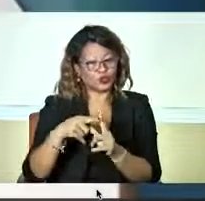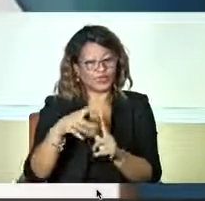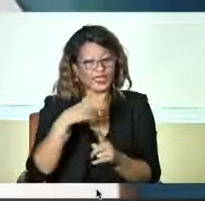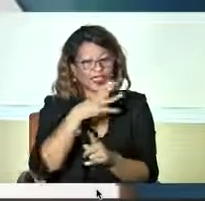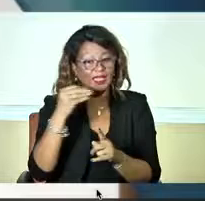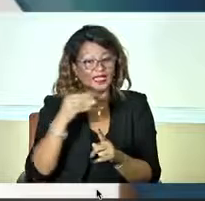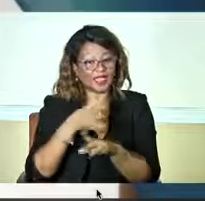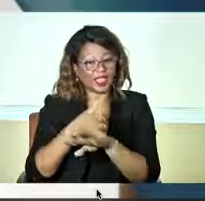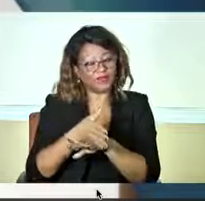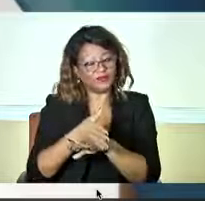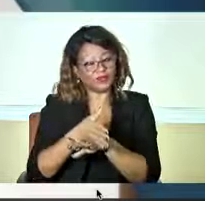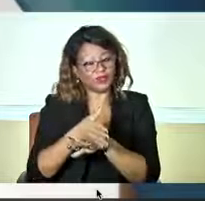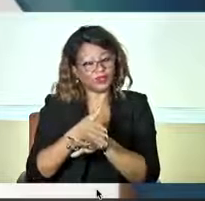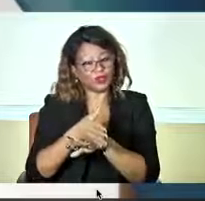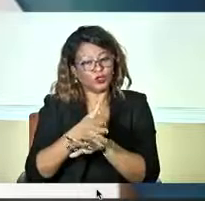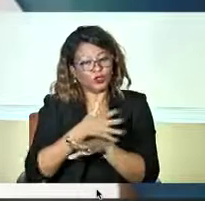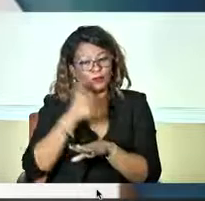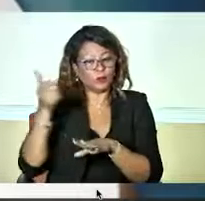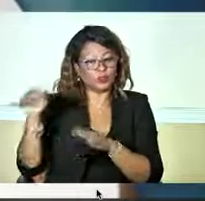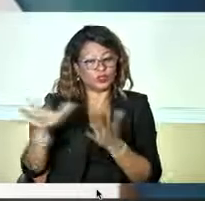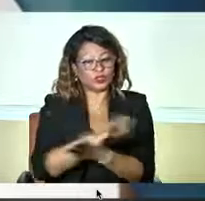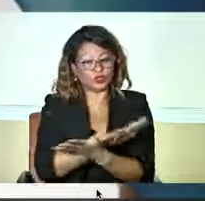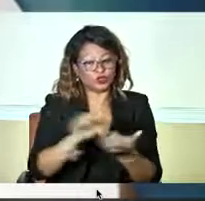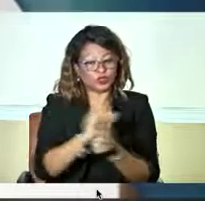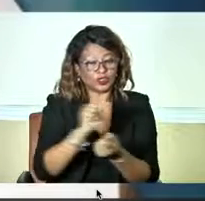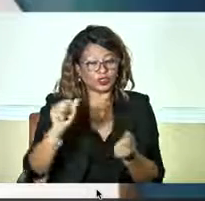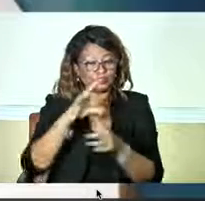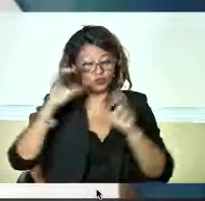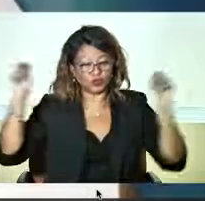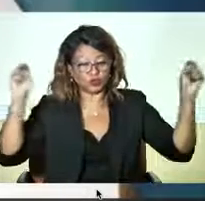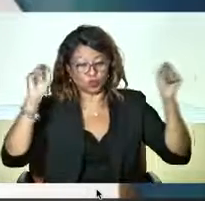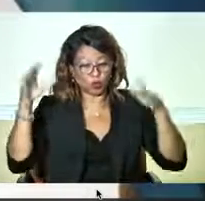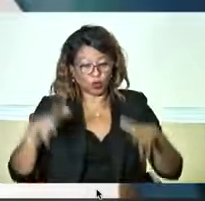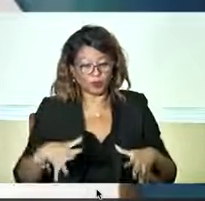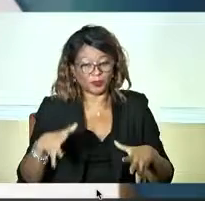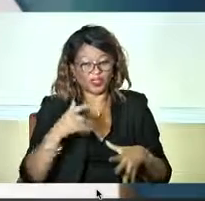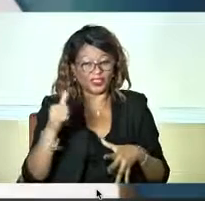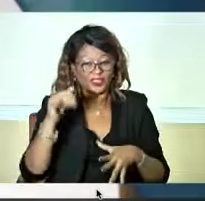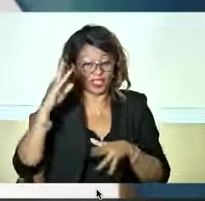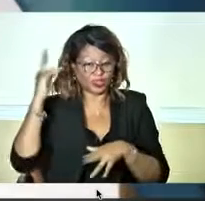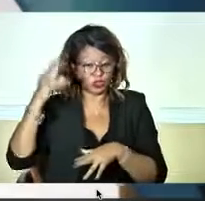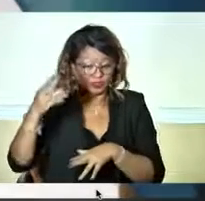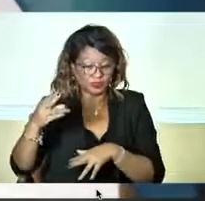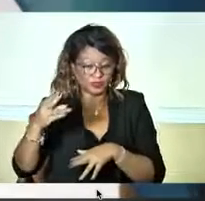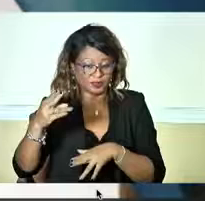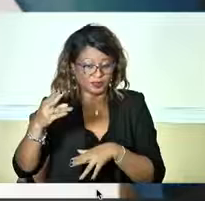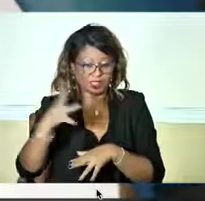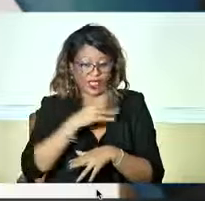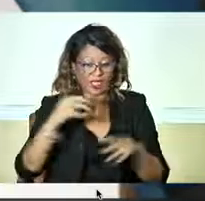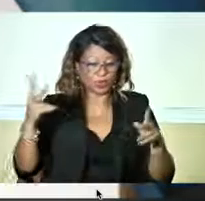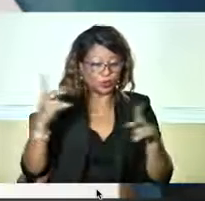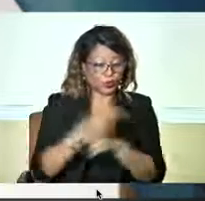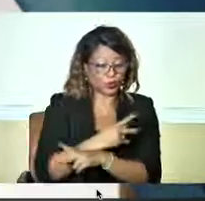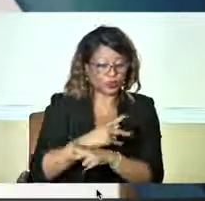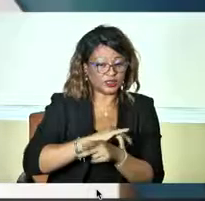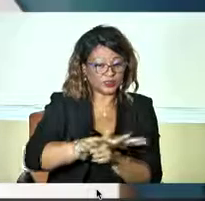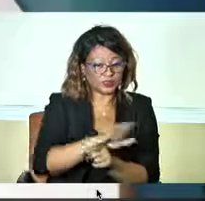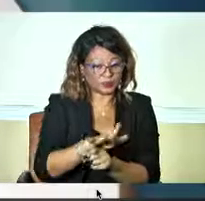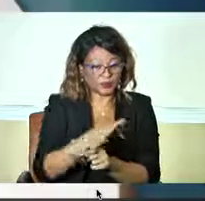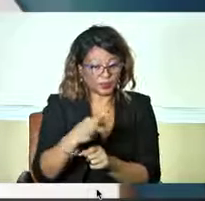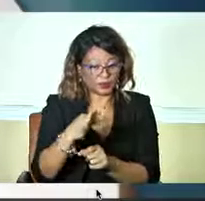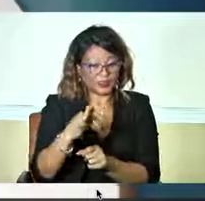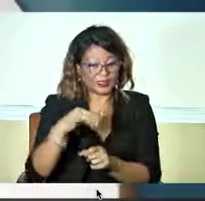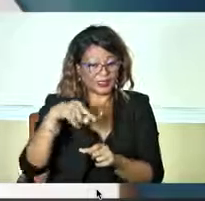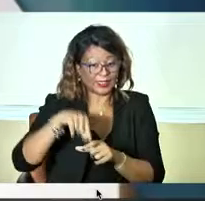in the aftermath of the most destructive storm in our history and the worst pandemic of